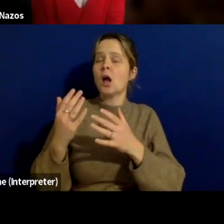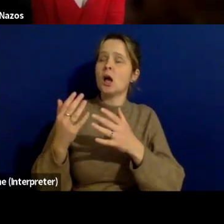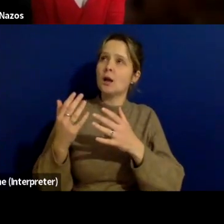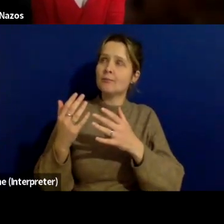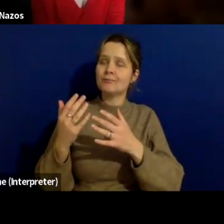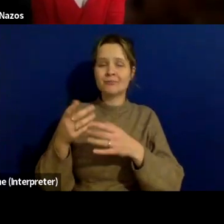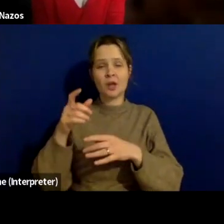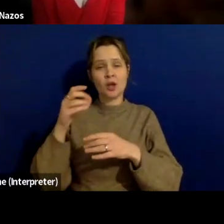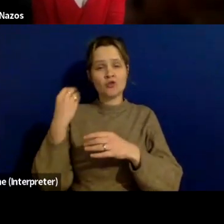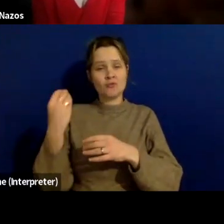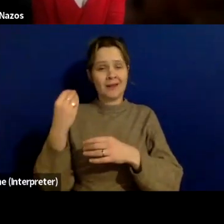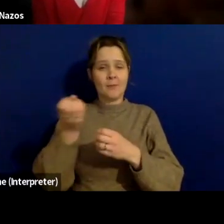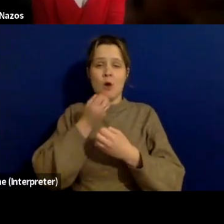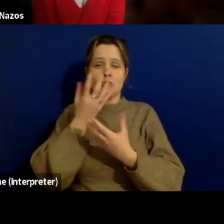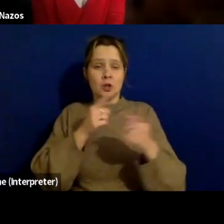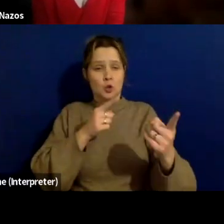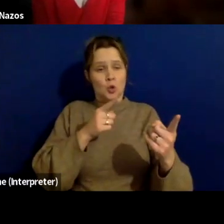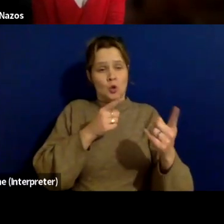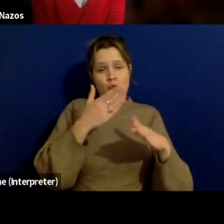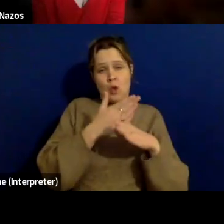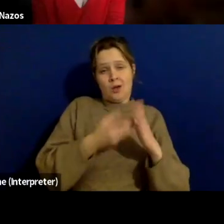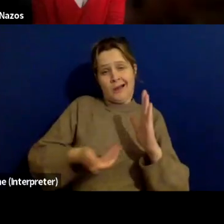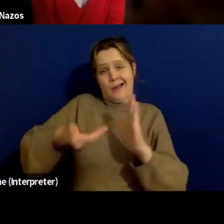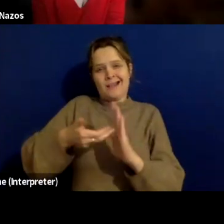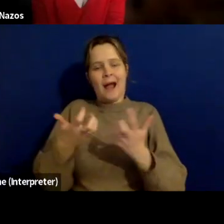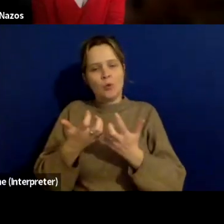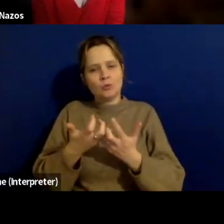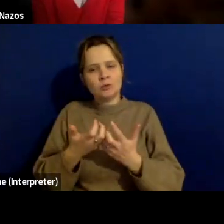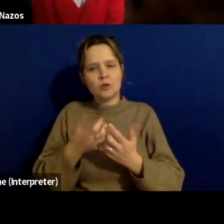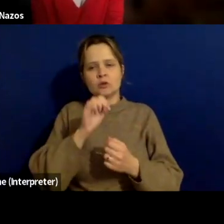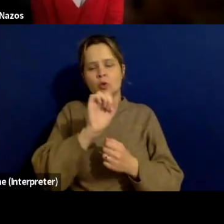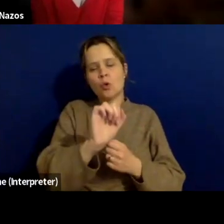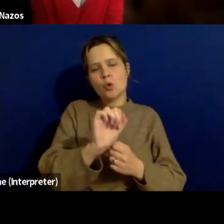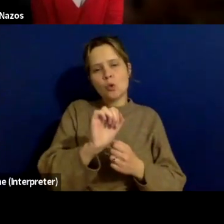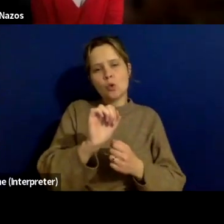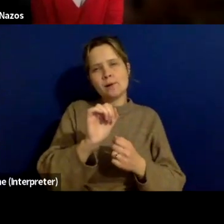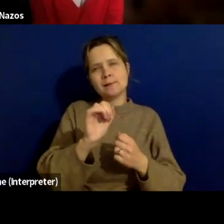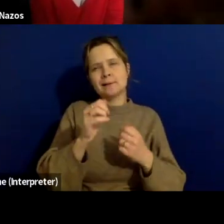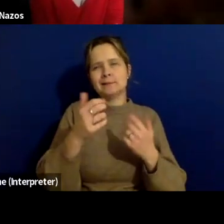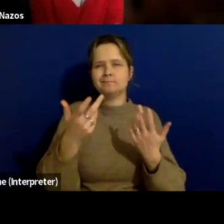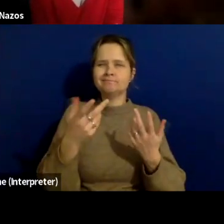Greece, and how the themes of your work enter into that